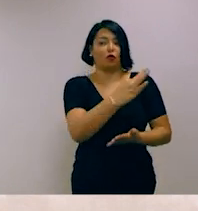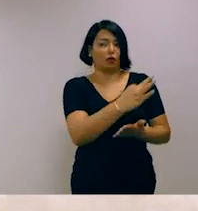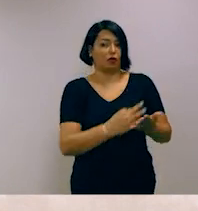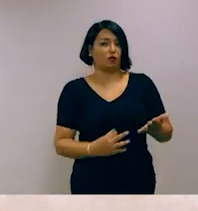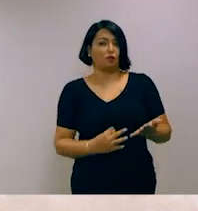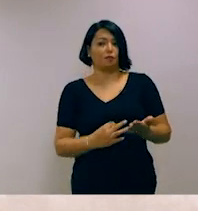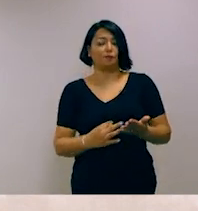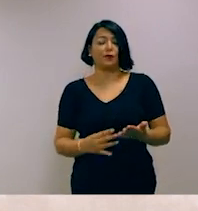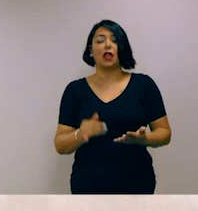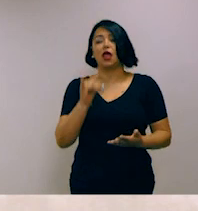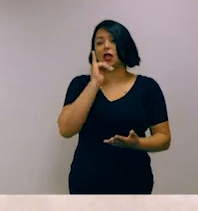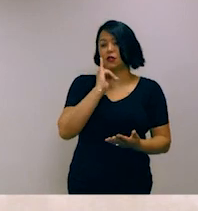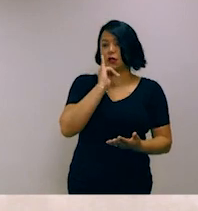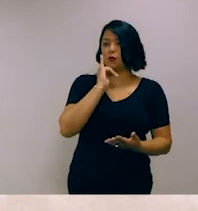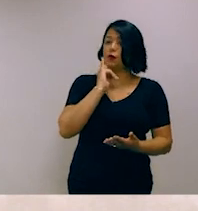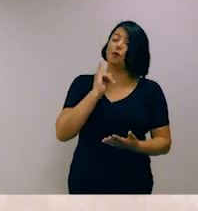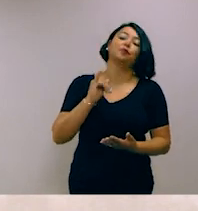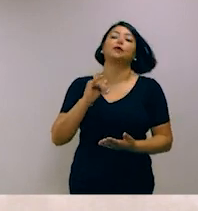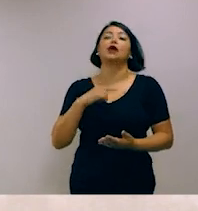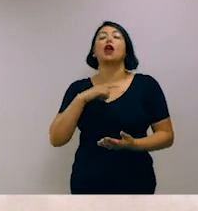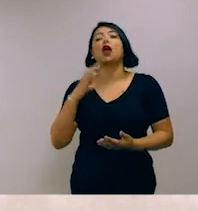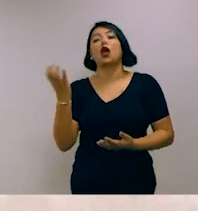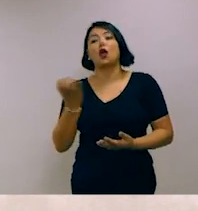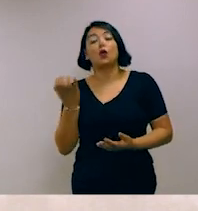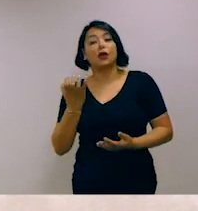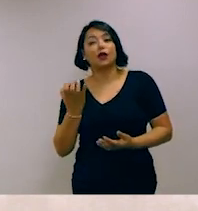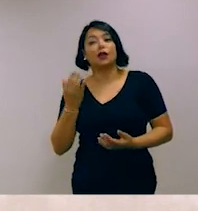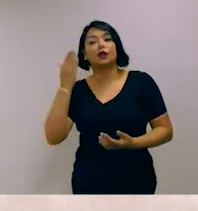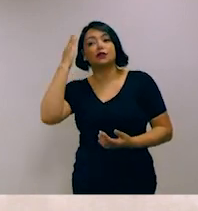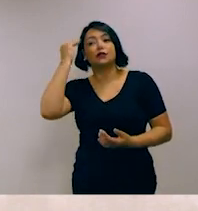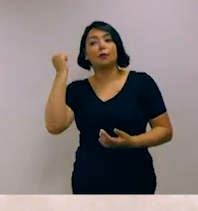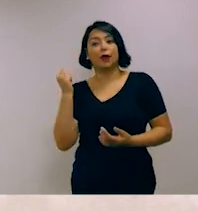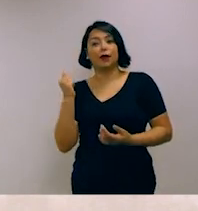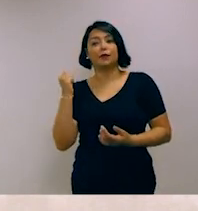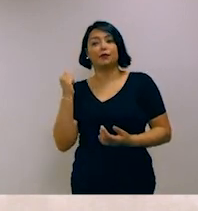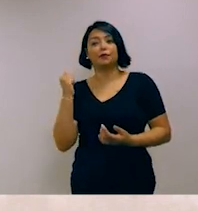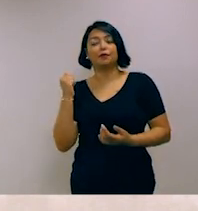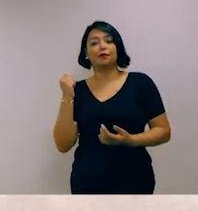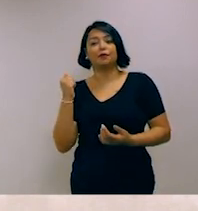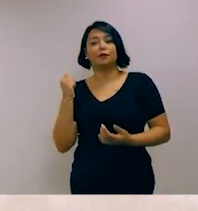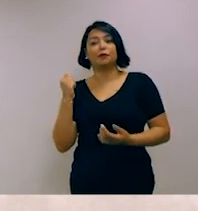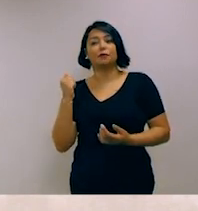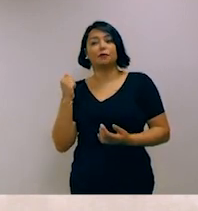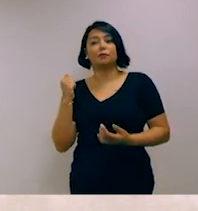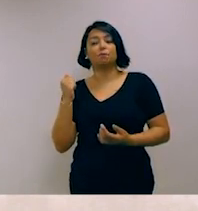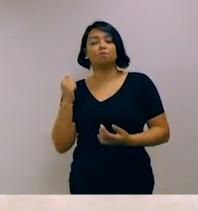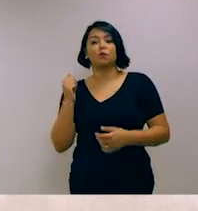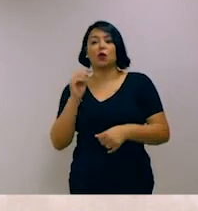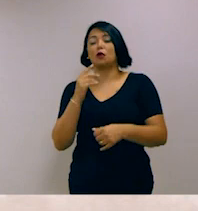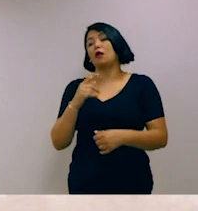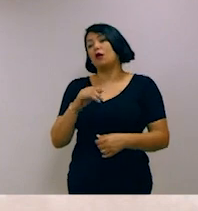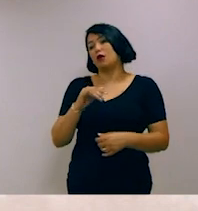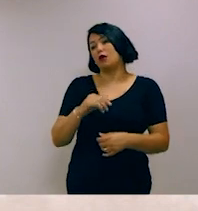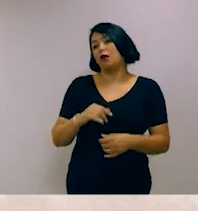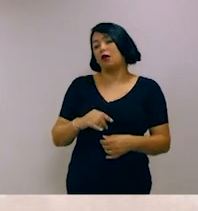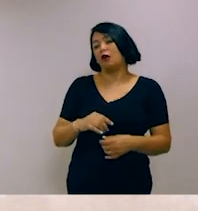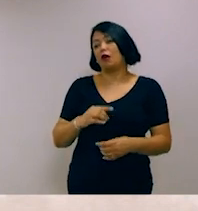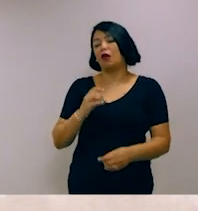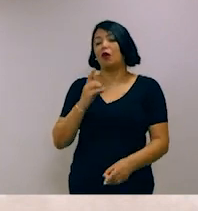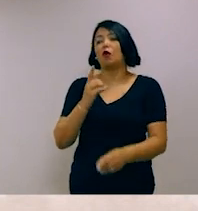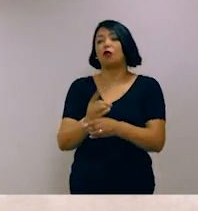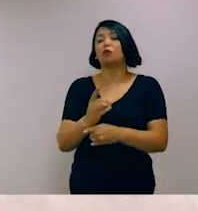probability of that class. And so let's imagine that we want to diagnose a certain